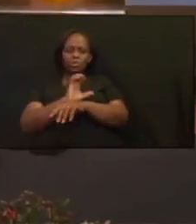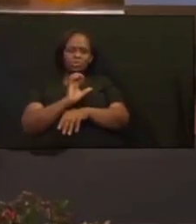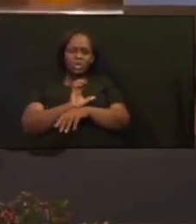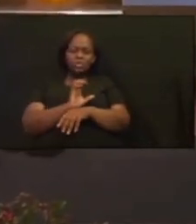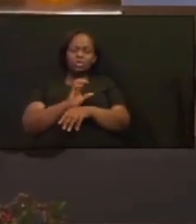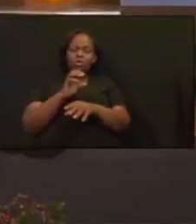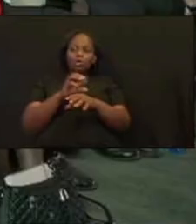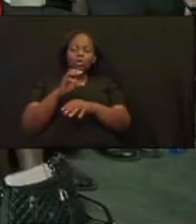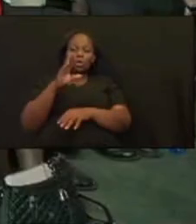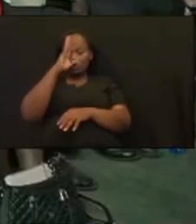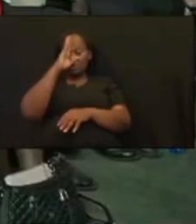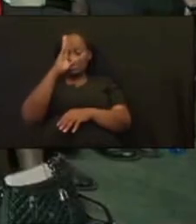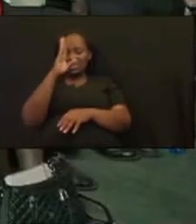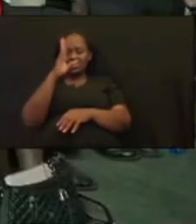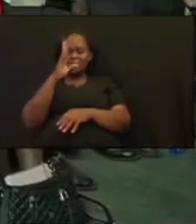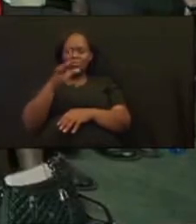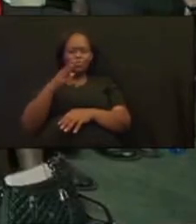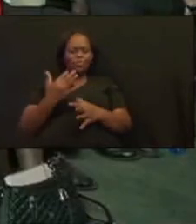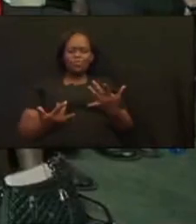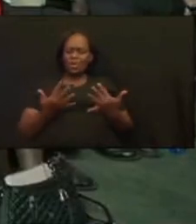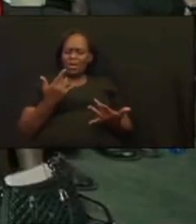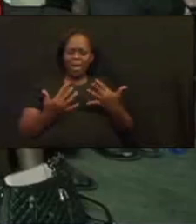upon that altar.